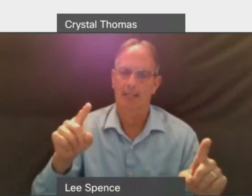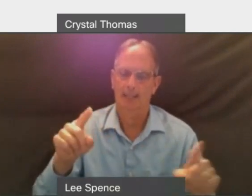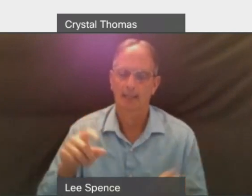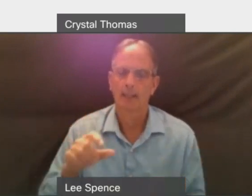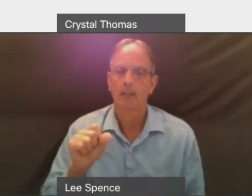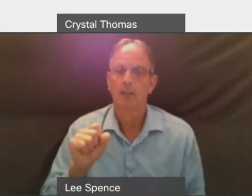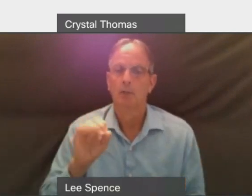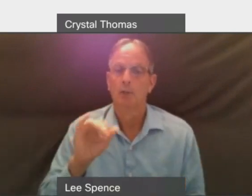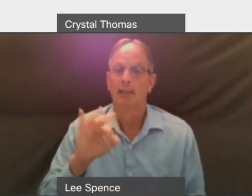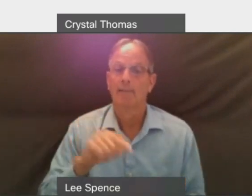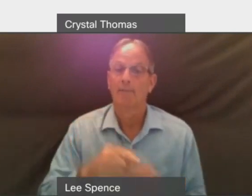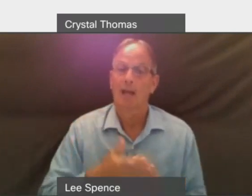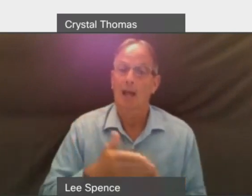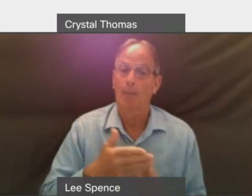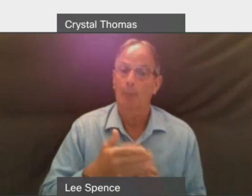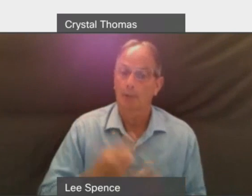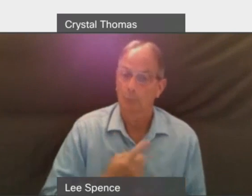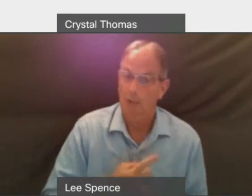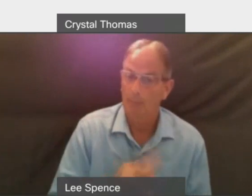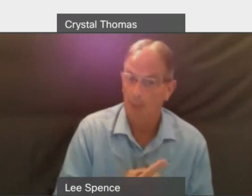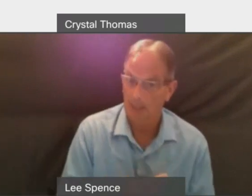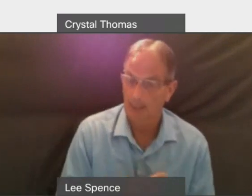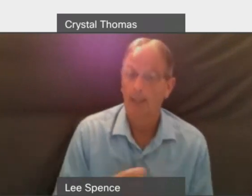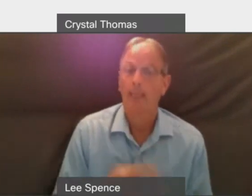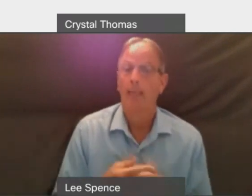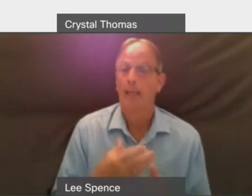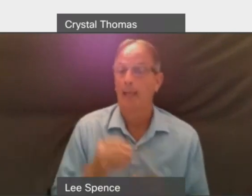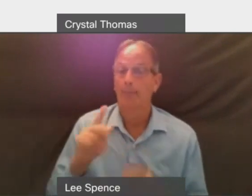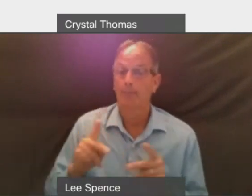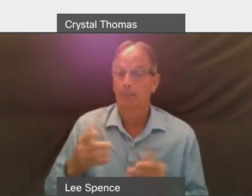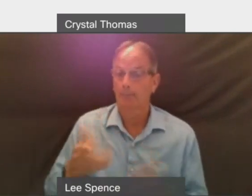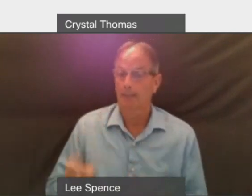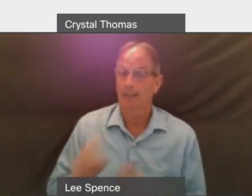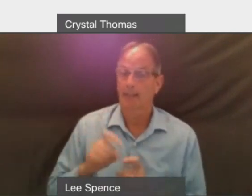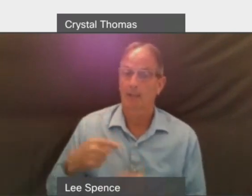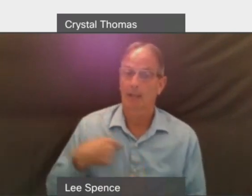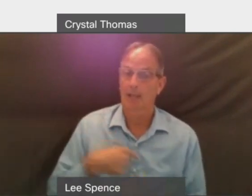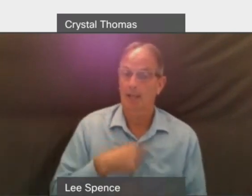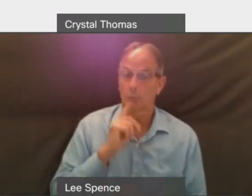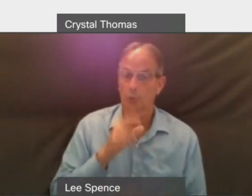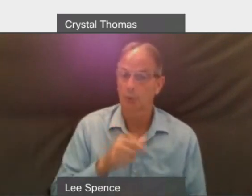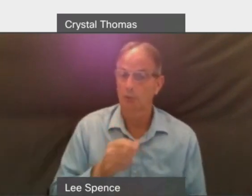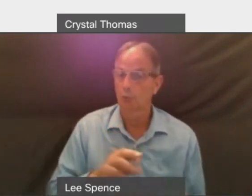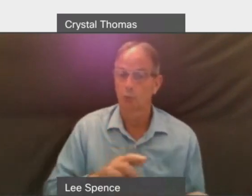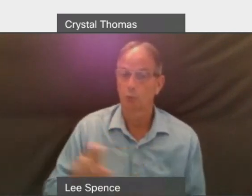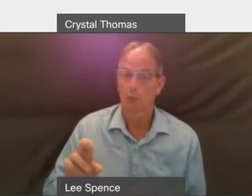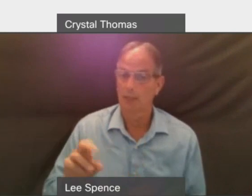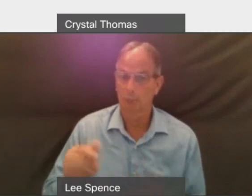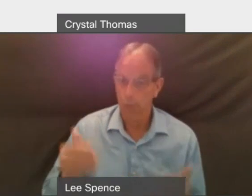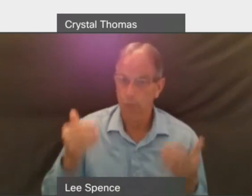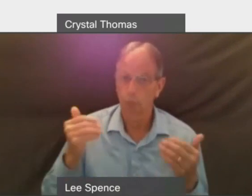if it's operating the way it's intended to operate, and people have given us, it's really pretty ready to go,